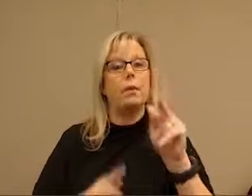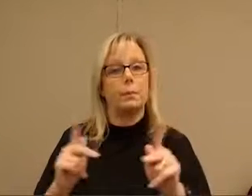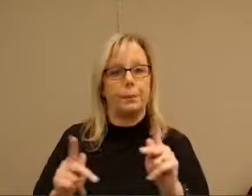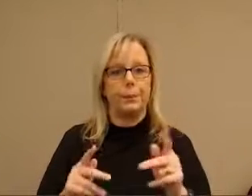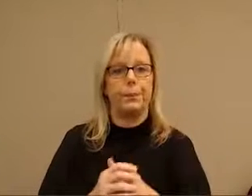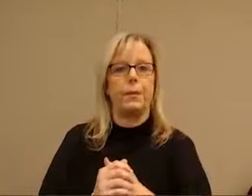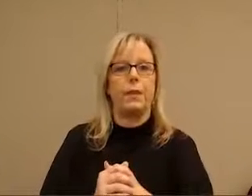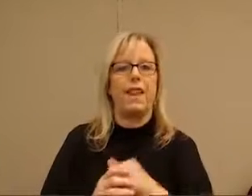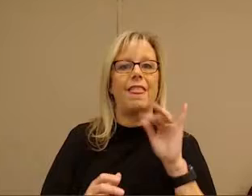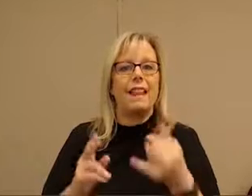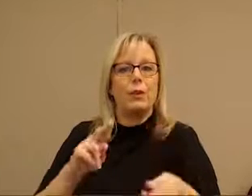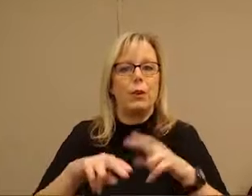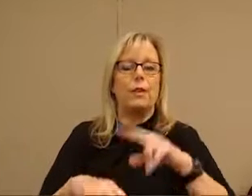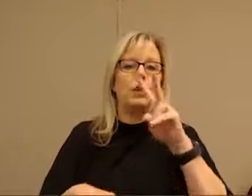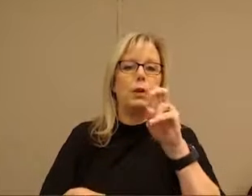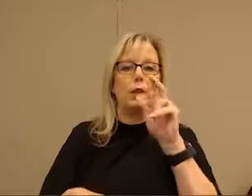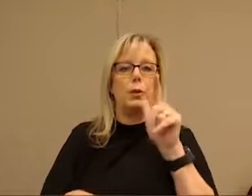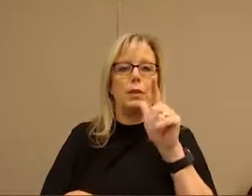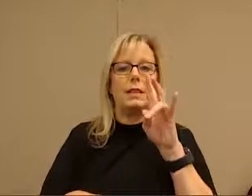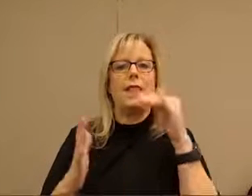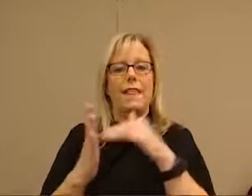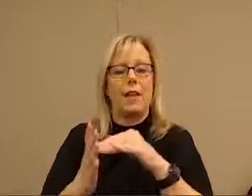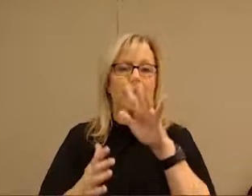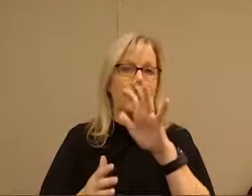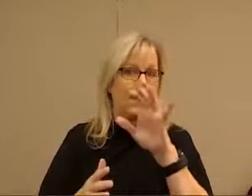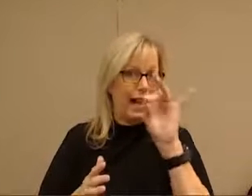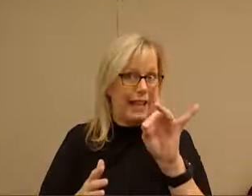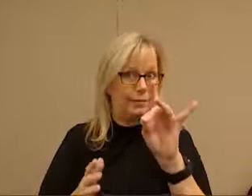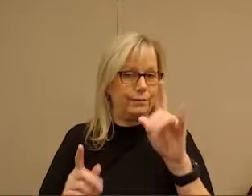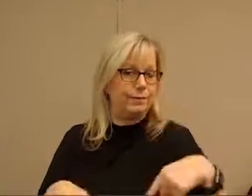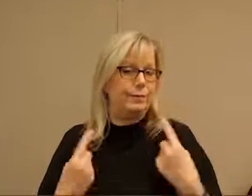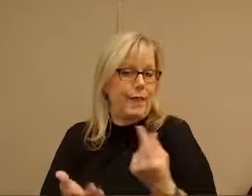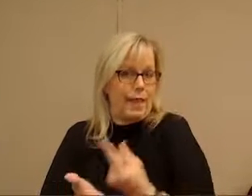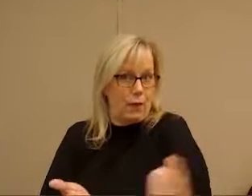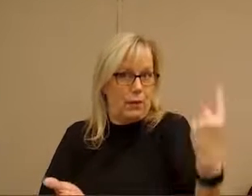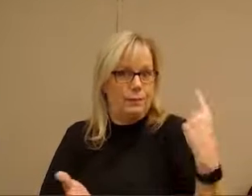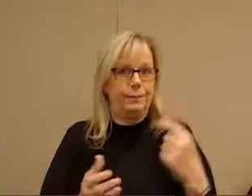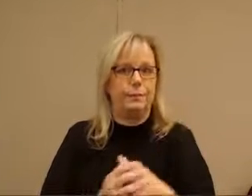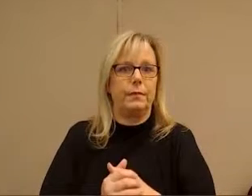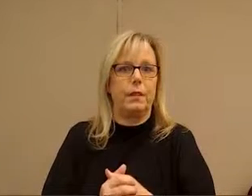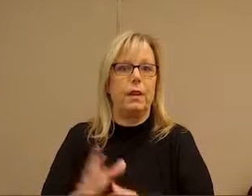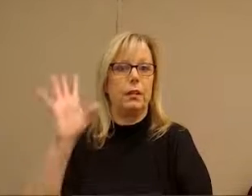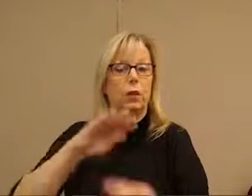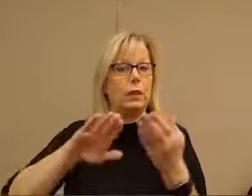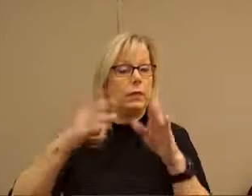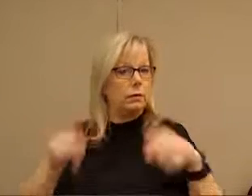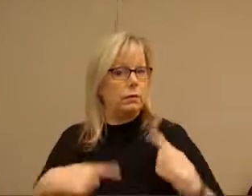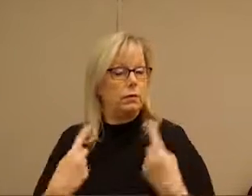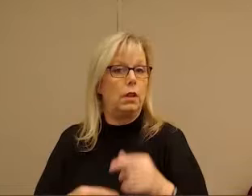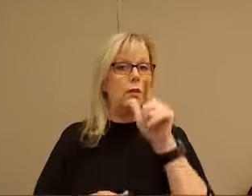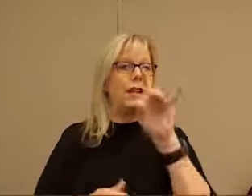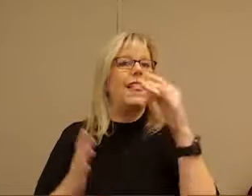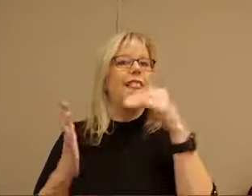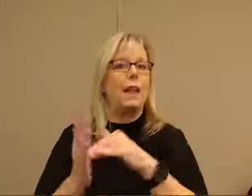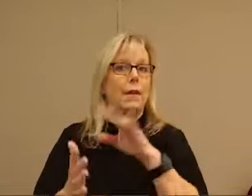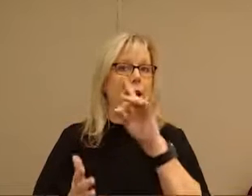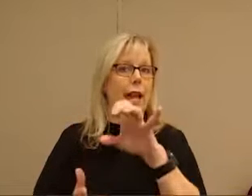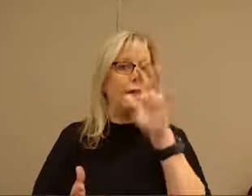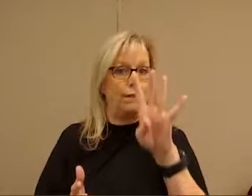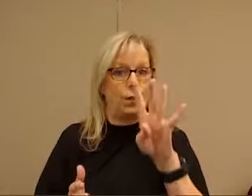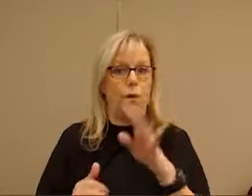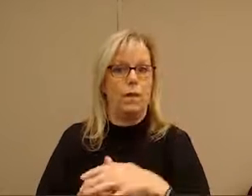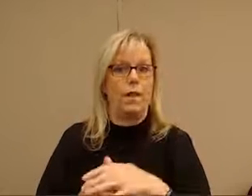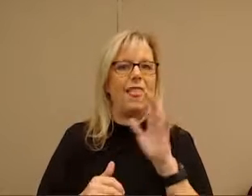2,522,953. That's an increase of 227,508 from last week. Total deaths to date is at